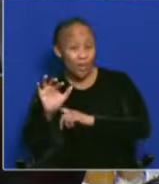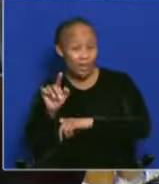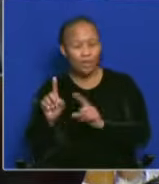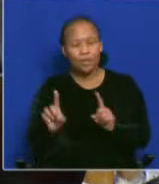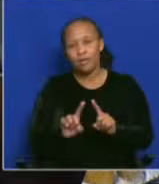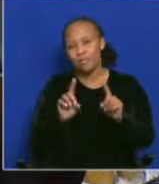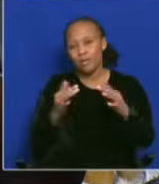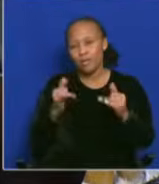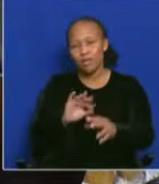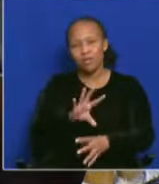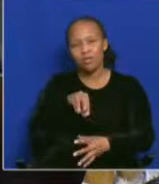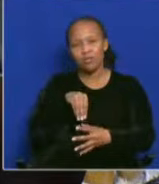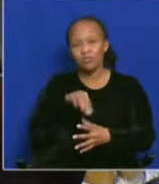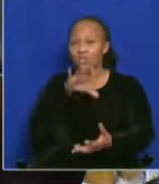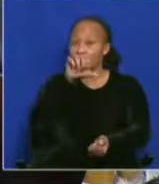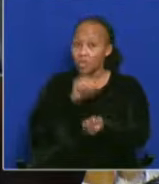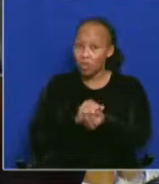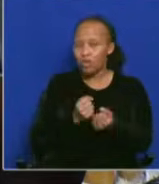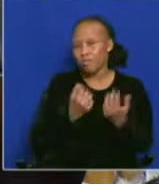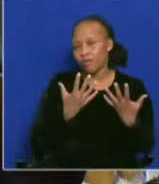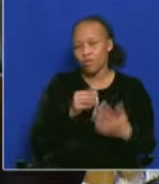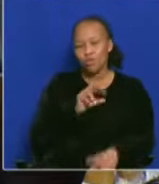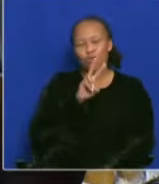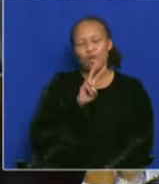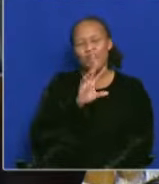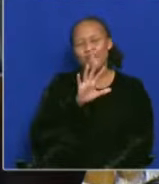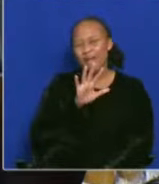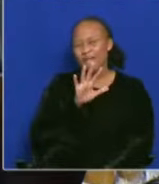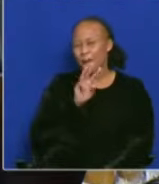25 million and something.